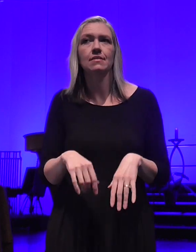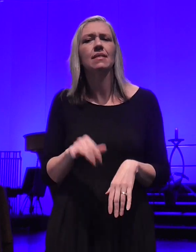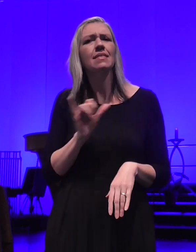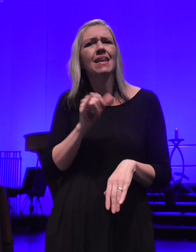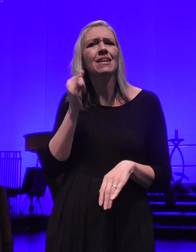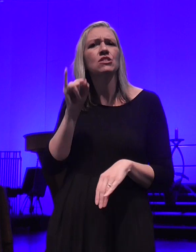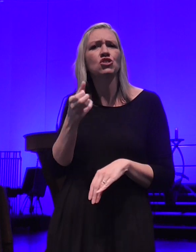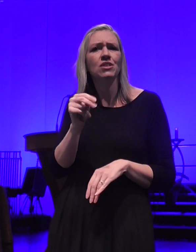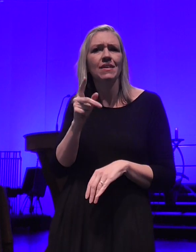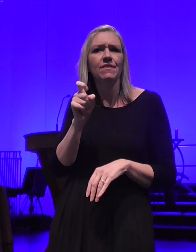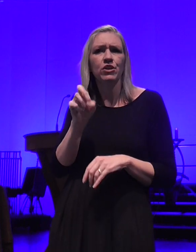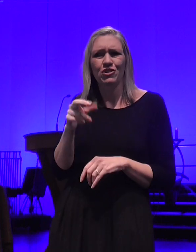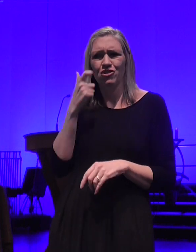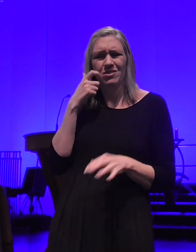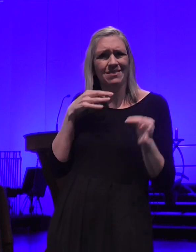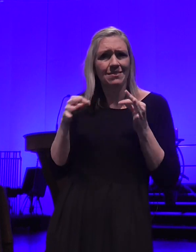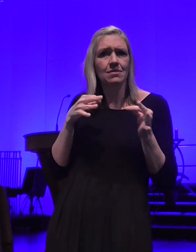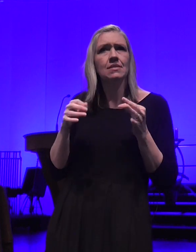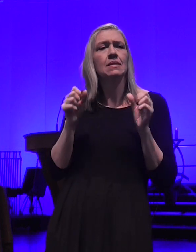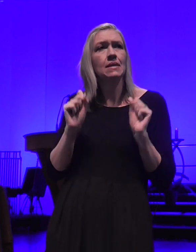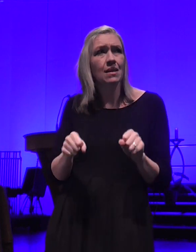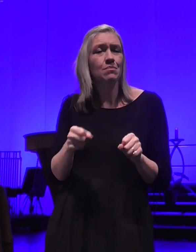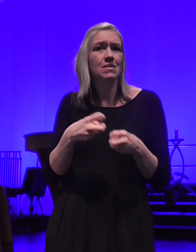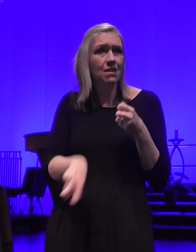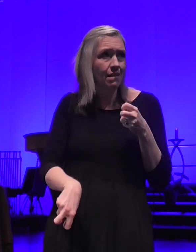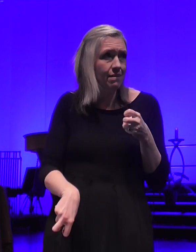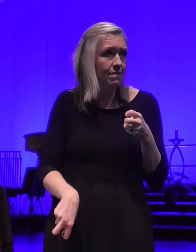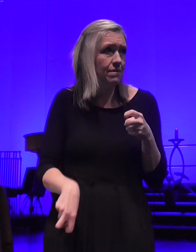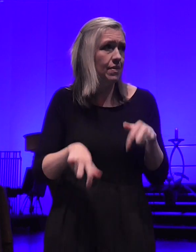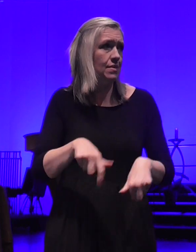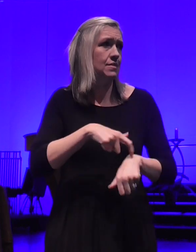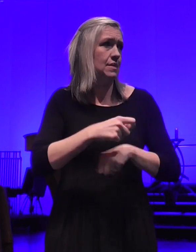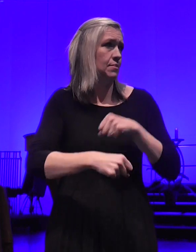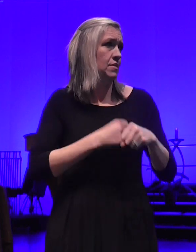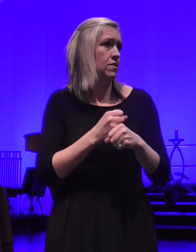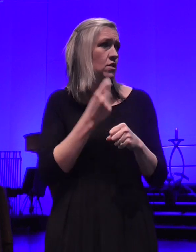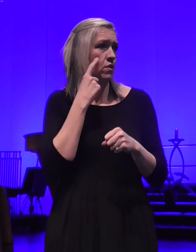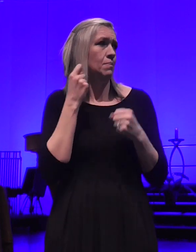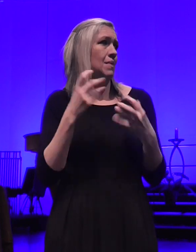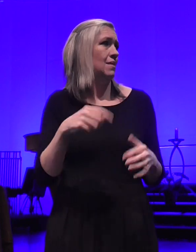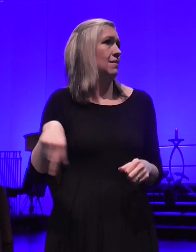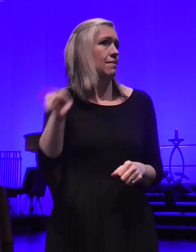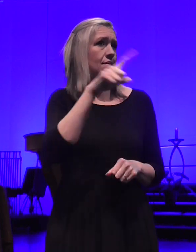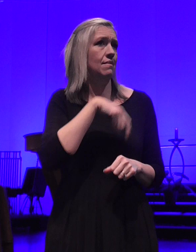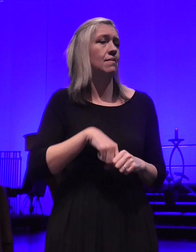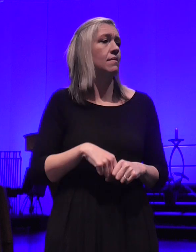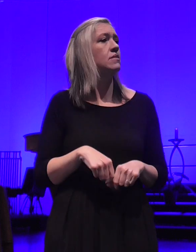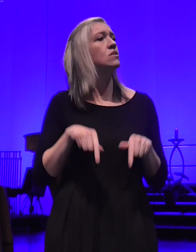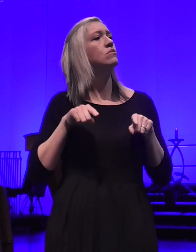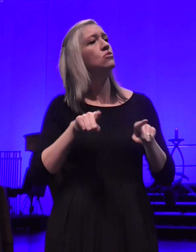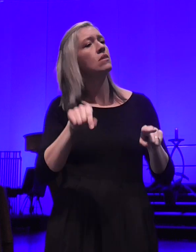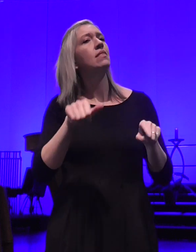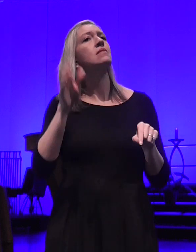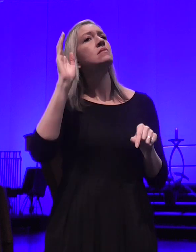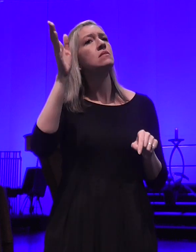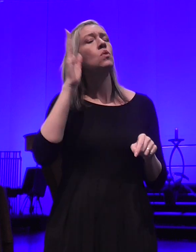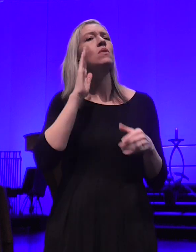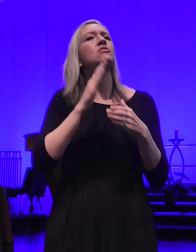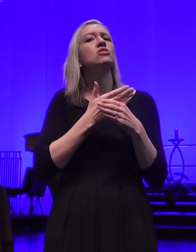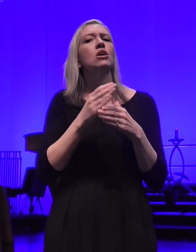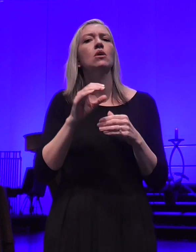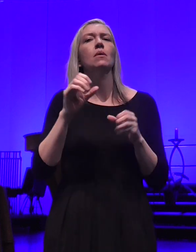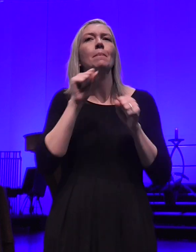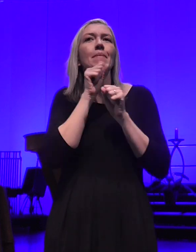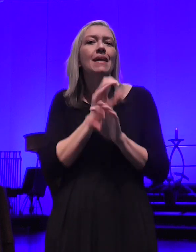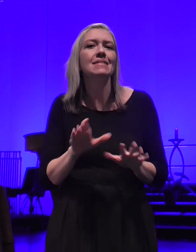Jennifer said, can be difficult for many of us. And throughout this talk, I'm going to share a blessing from John